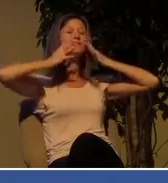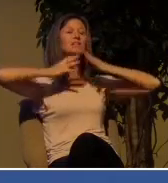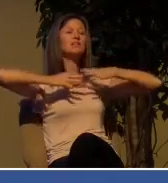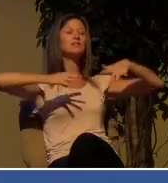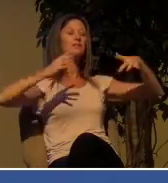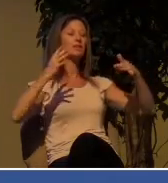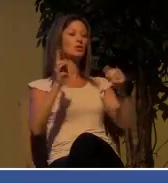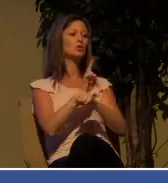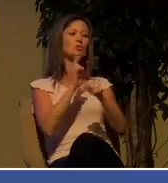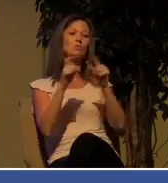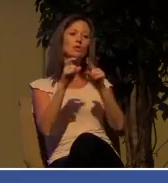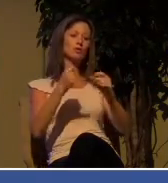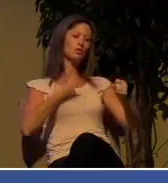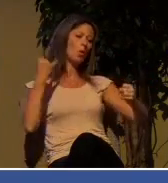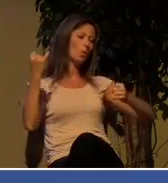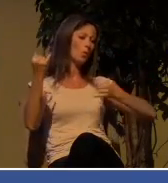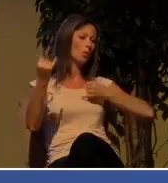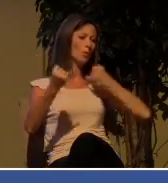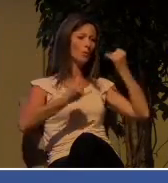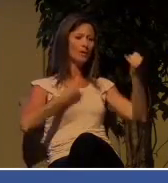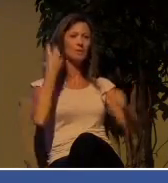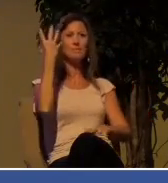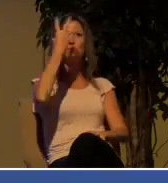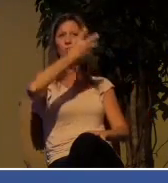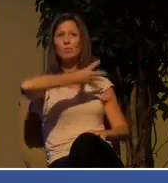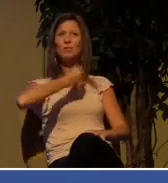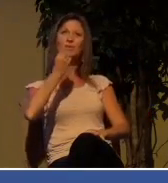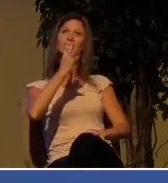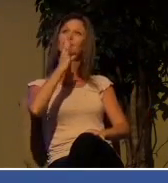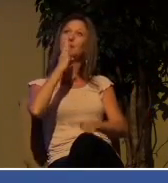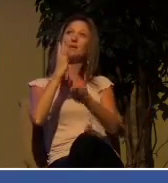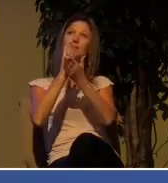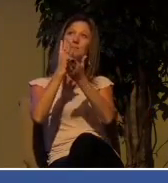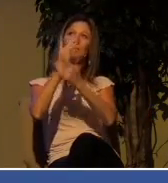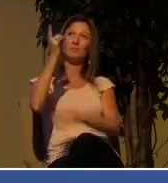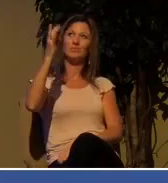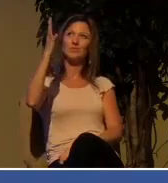words joy and beautiful as he spoke about his God.